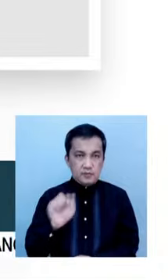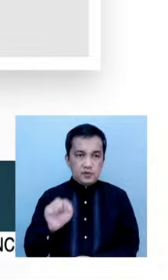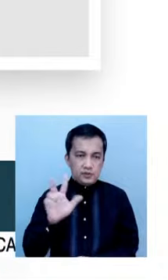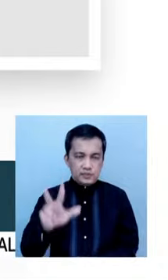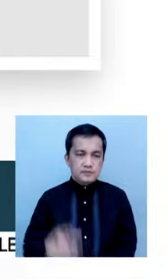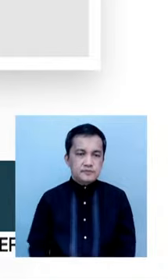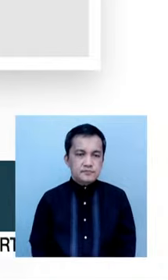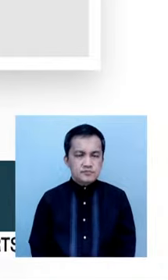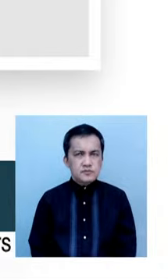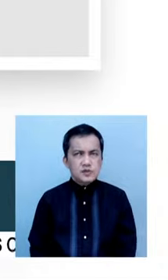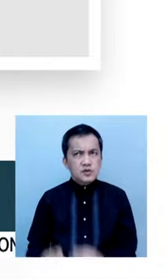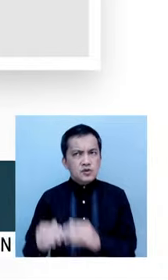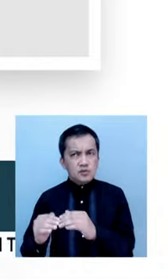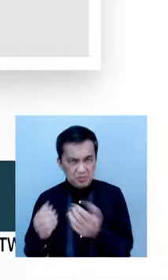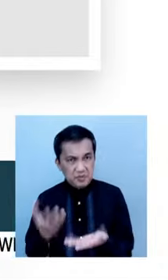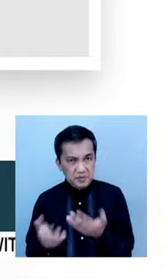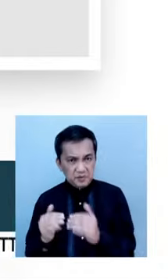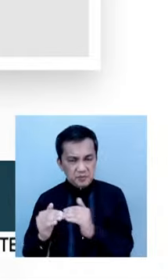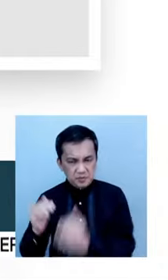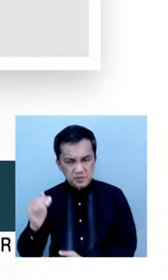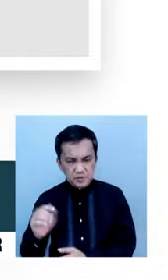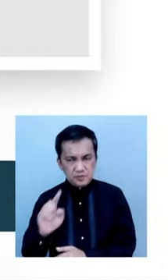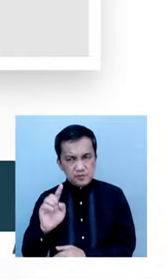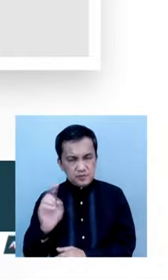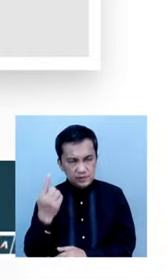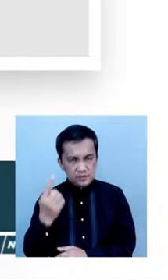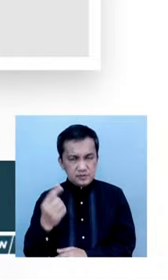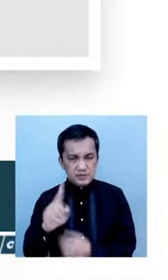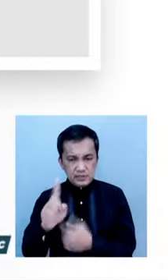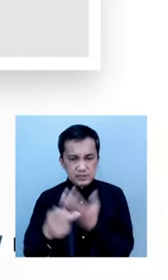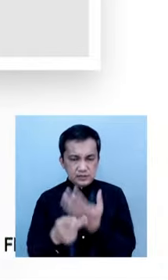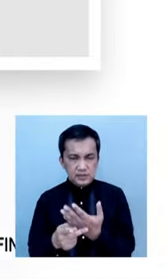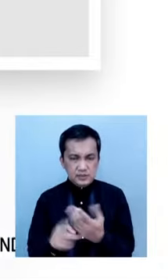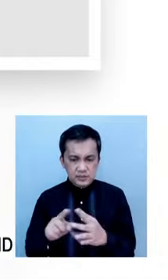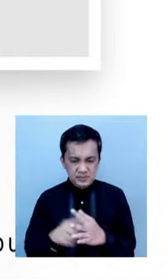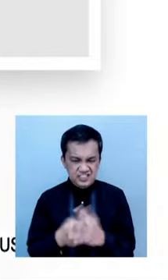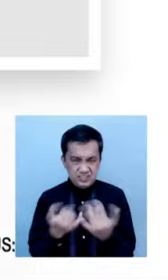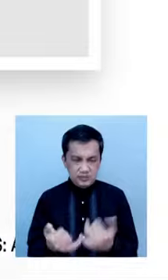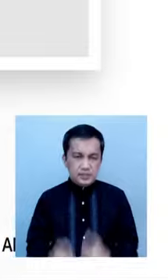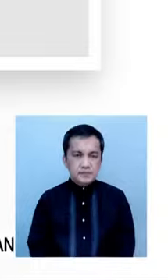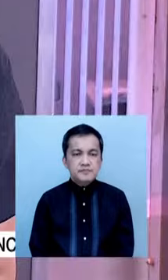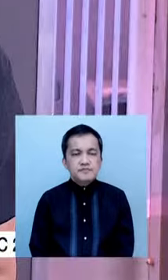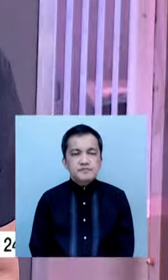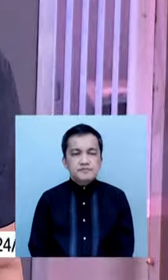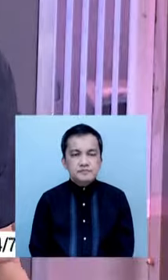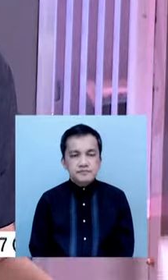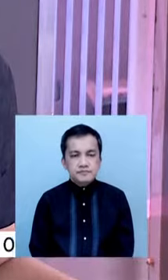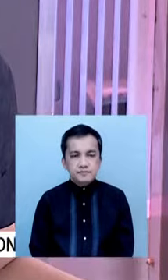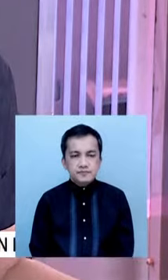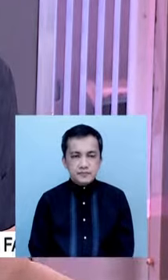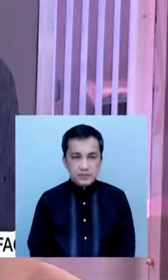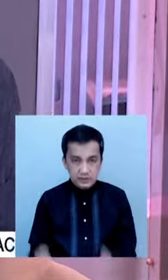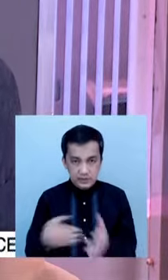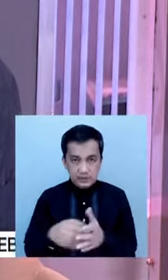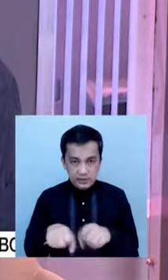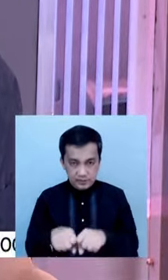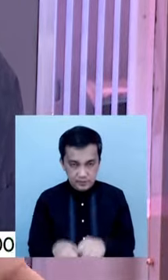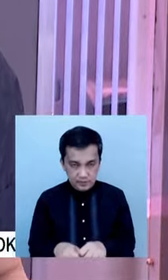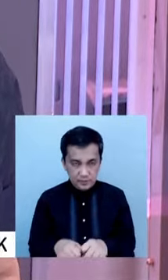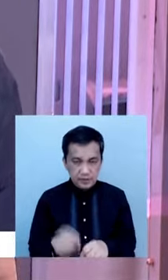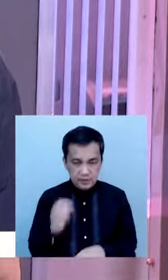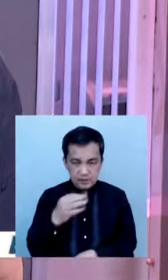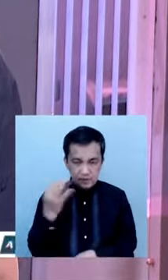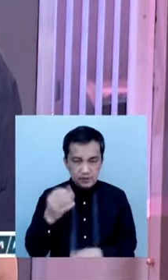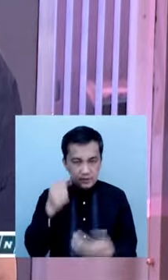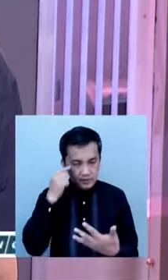as much as 1 peso per kilo starting today, April 1st. We're going to take another break. Still ahead, France